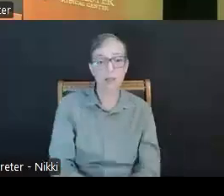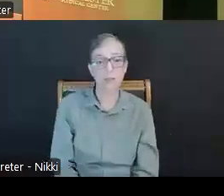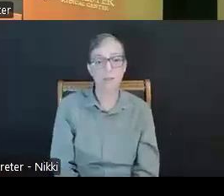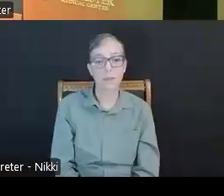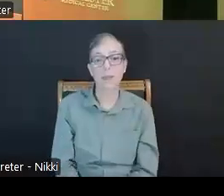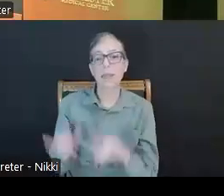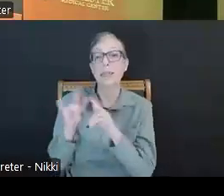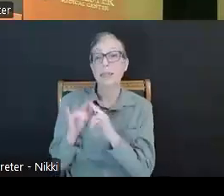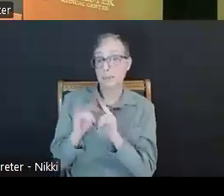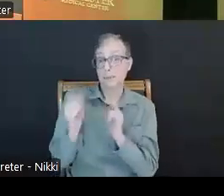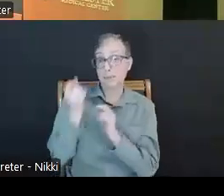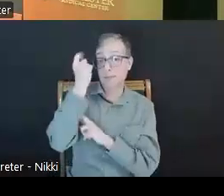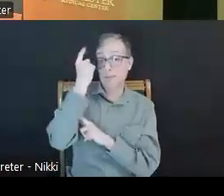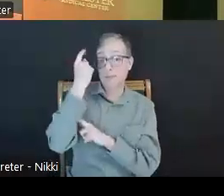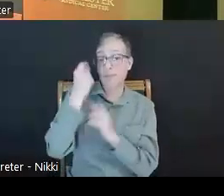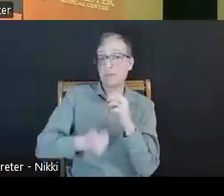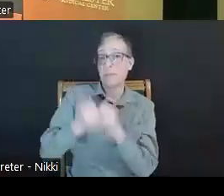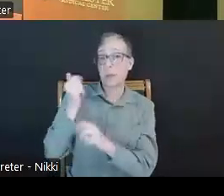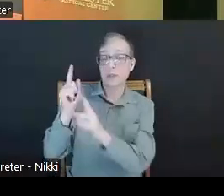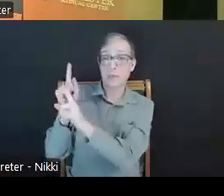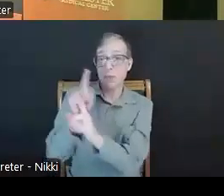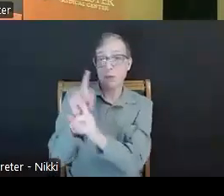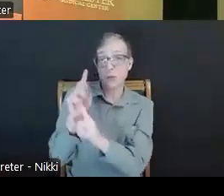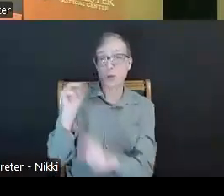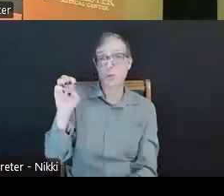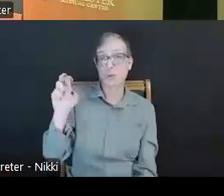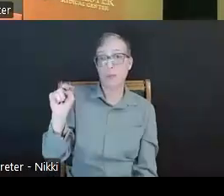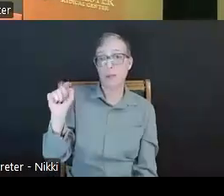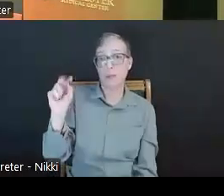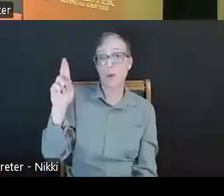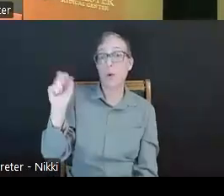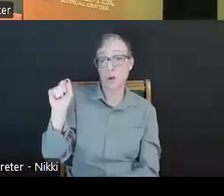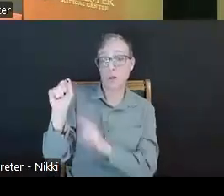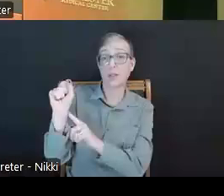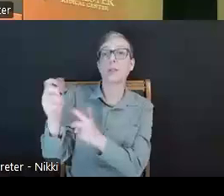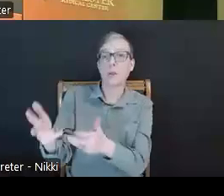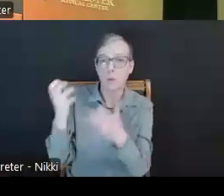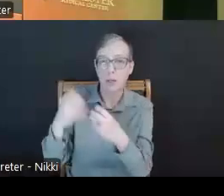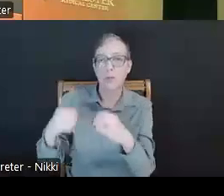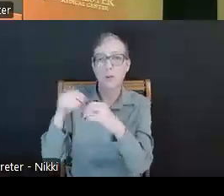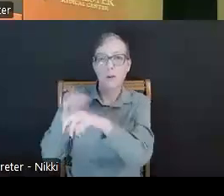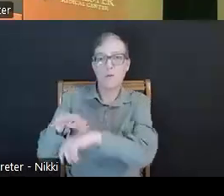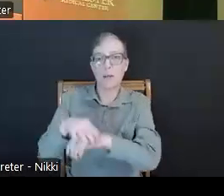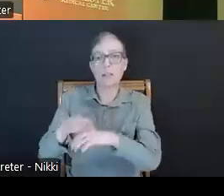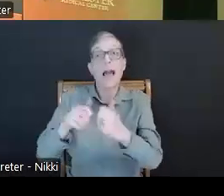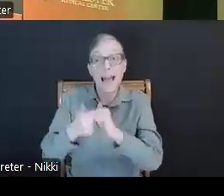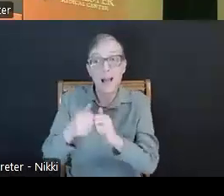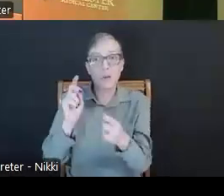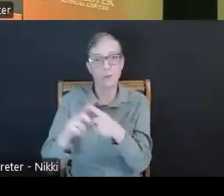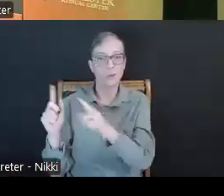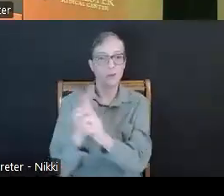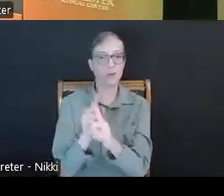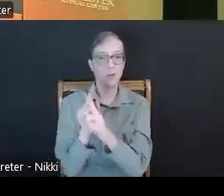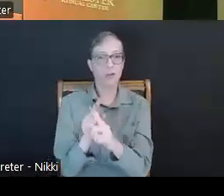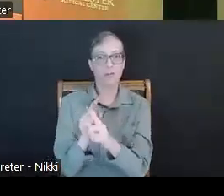also wanted a little bit more guidance. Like, well, what does it mean to be a mentor? Am I doing this thing right? And also, what's the difference between being a mentor and